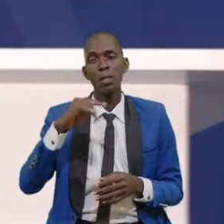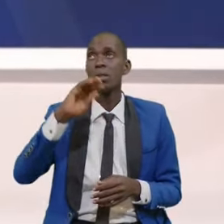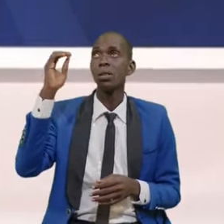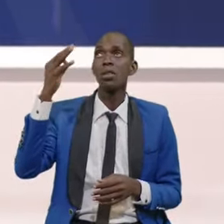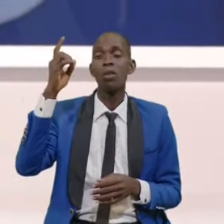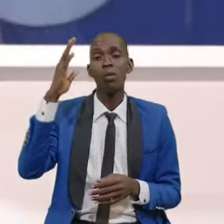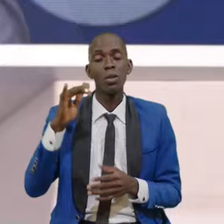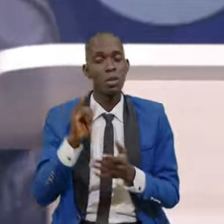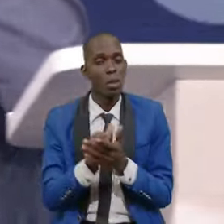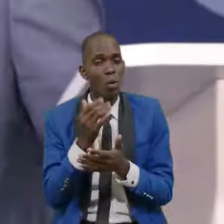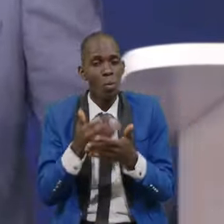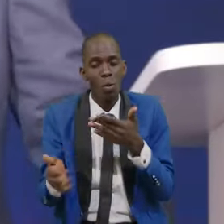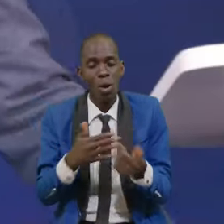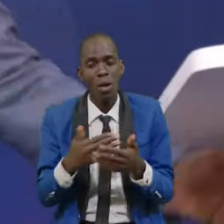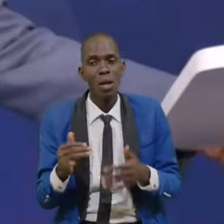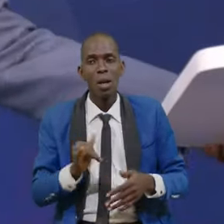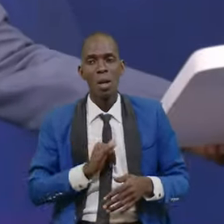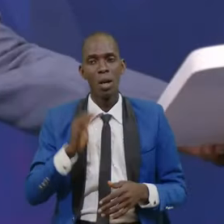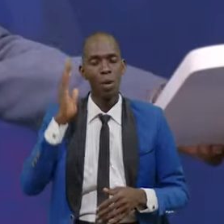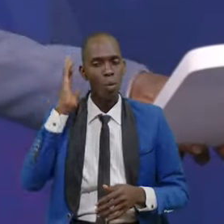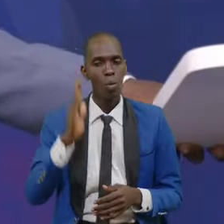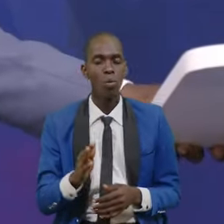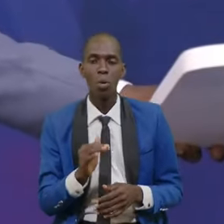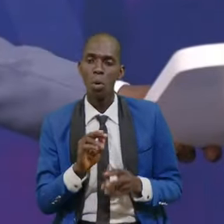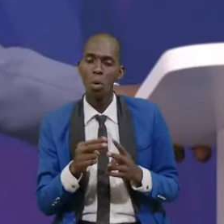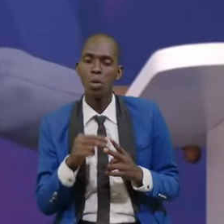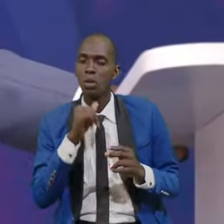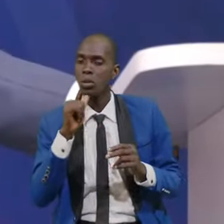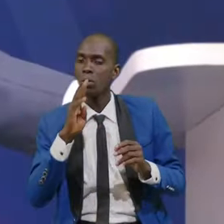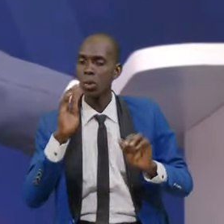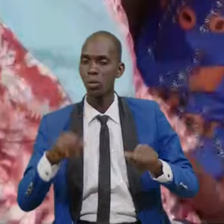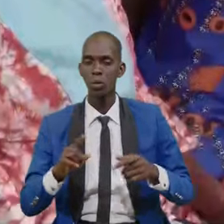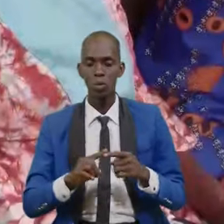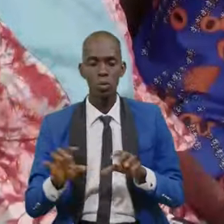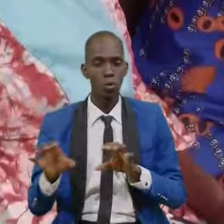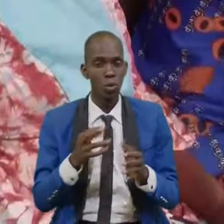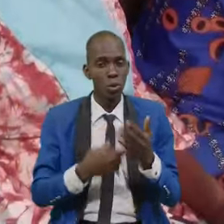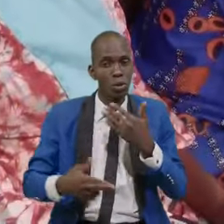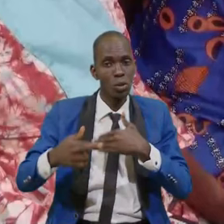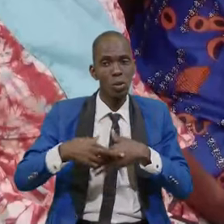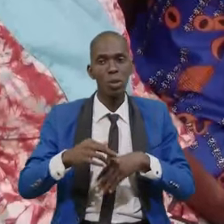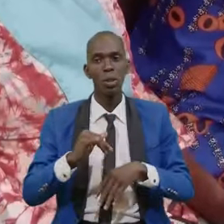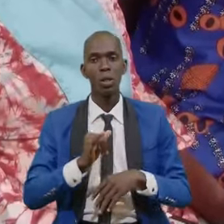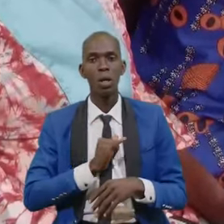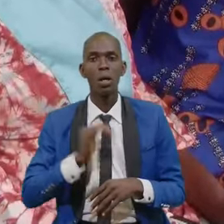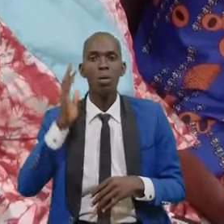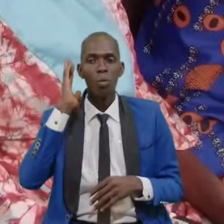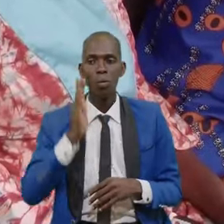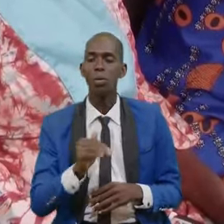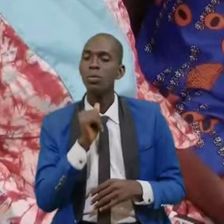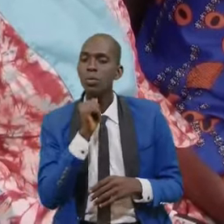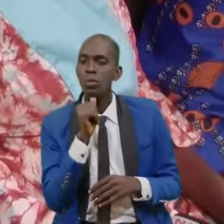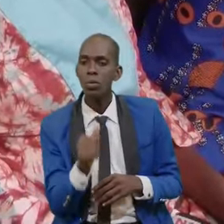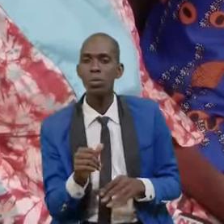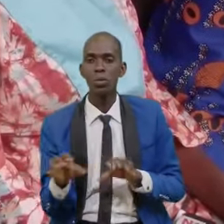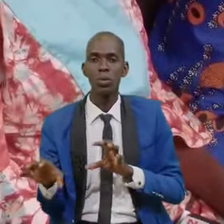will not be willing or able to make restitution for, I will not